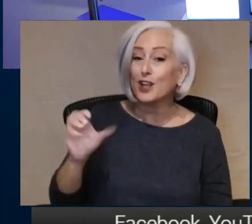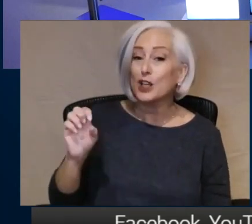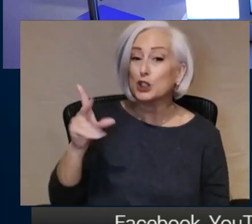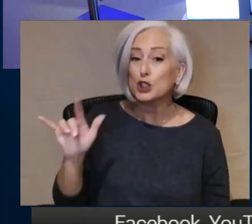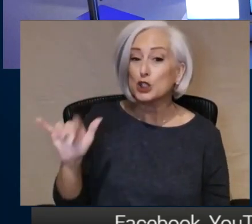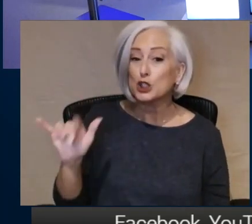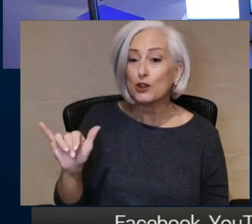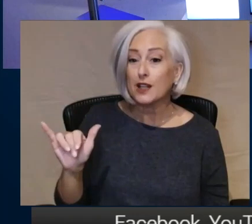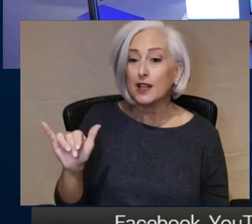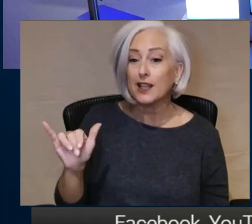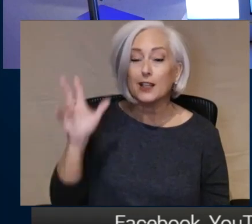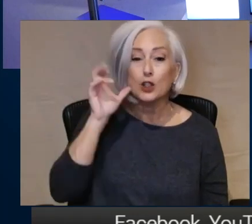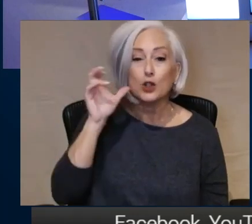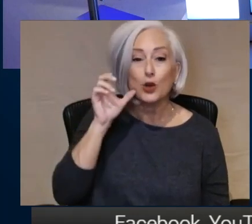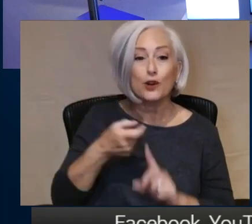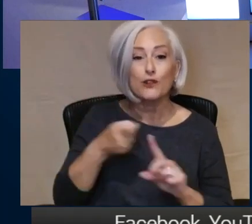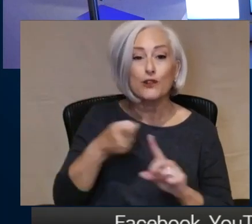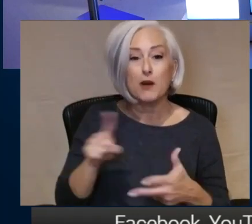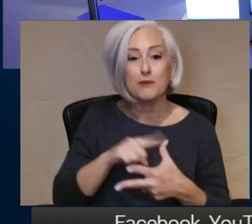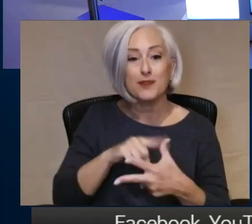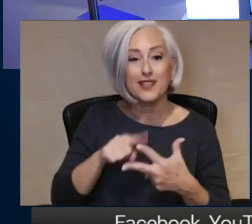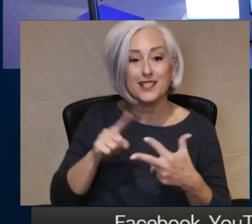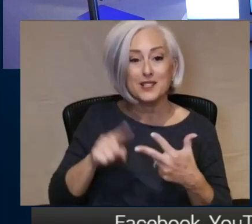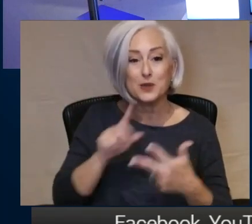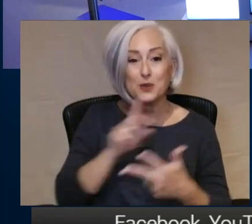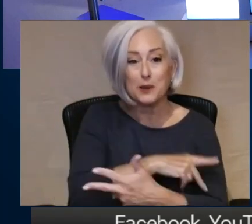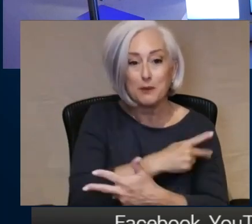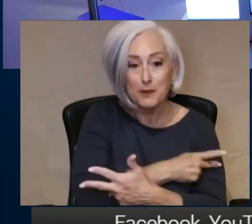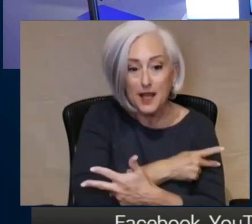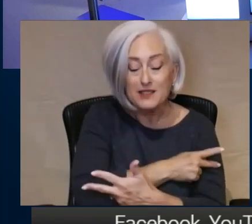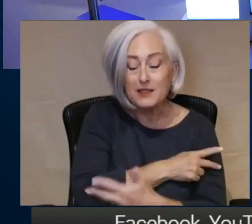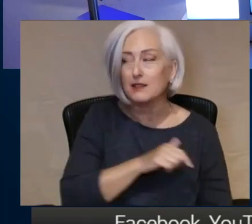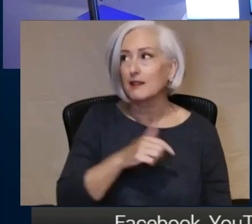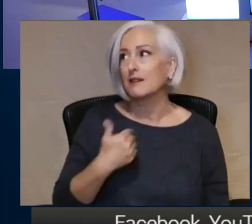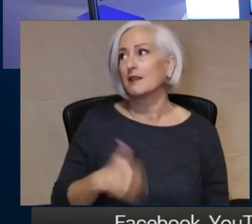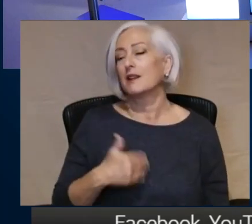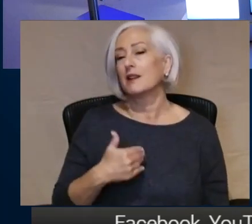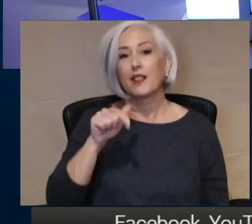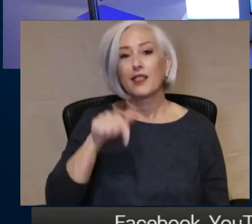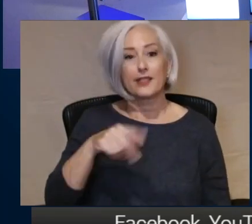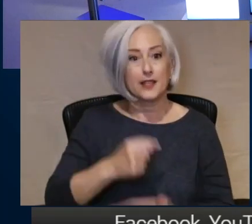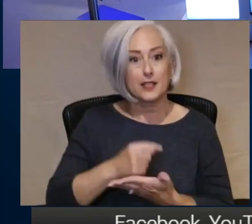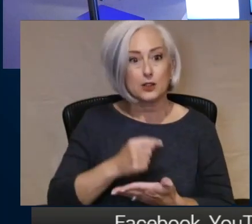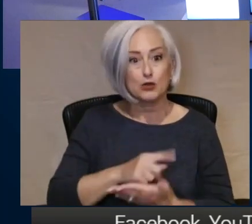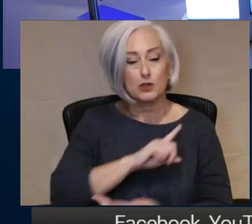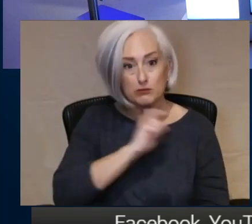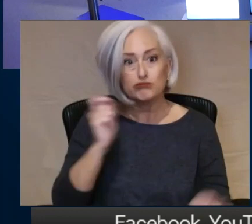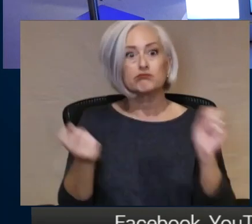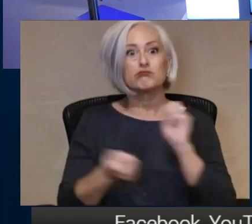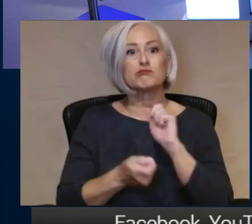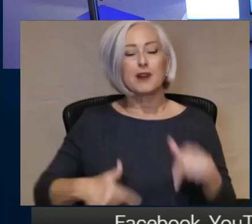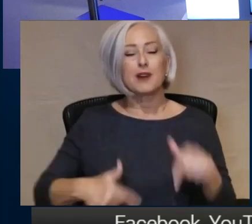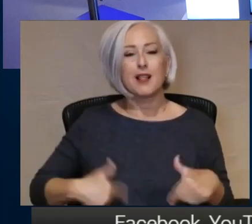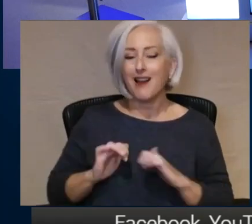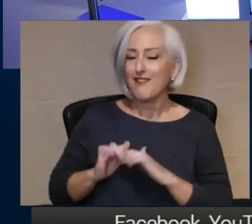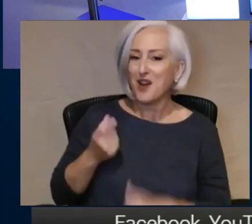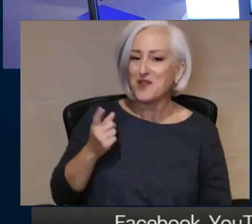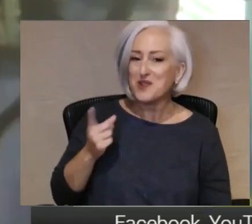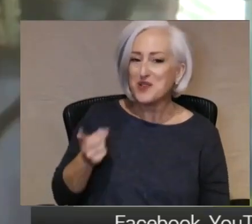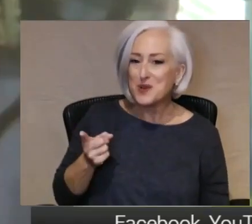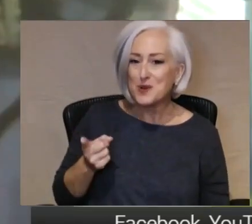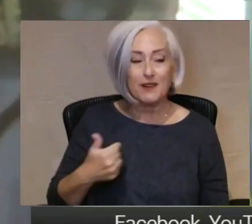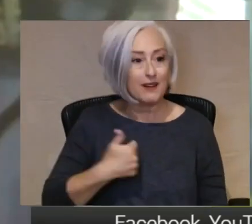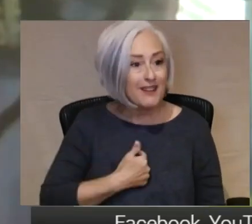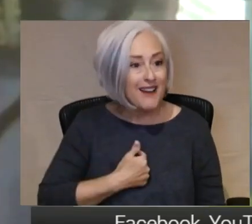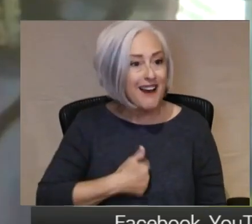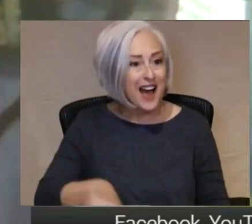patients, this X-Plate treatment is really changing lives. How are you doing? I'm doing great. And in fact,